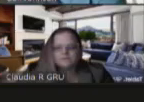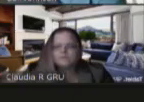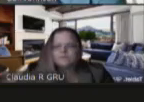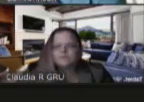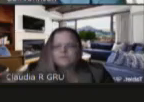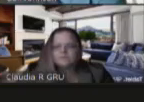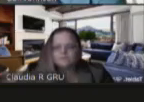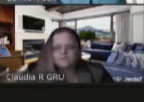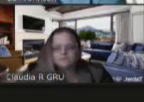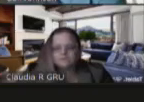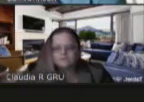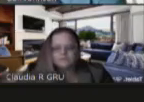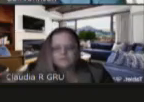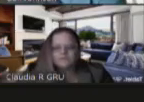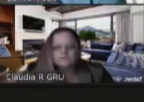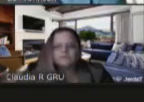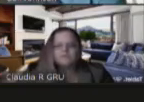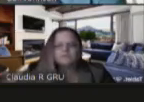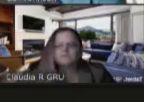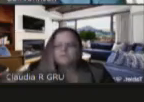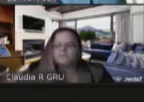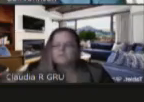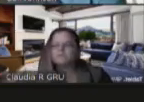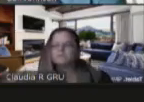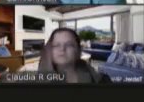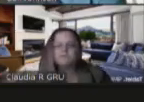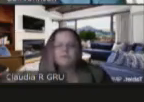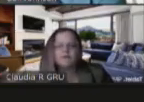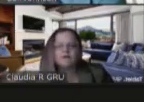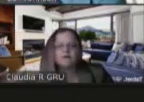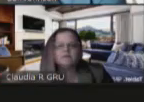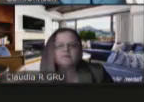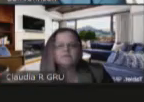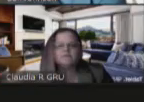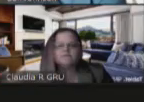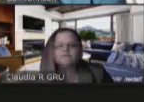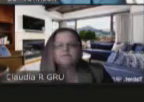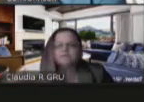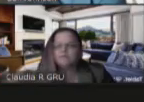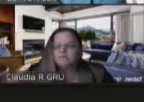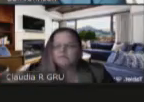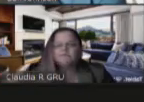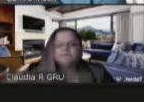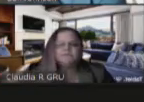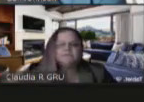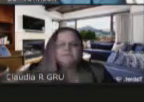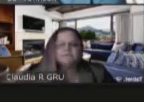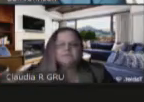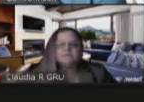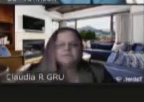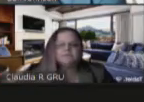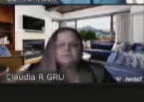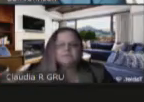bonds, 2007 Series A, with the recommendation that the commission approve the resolution authorizing an extension of